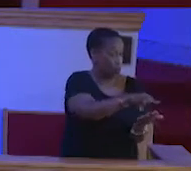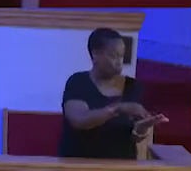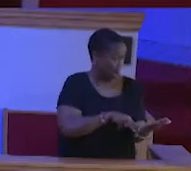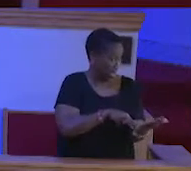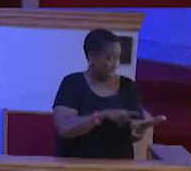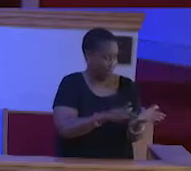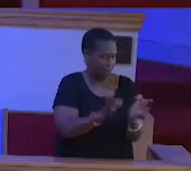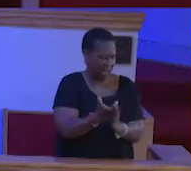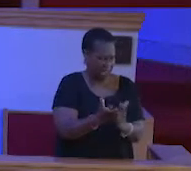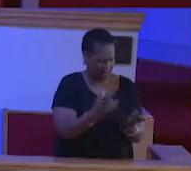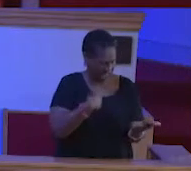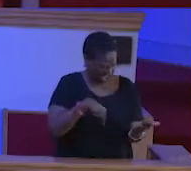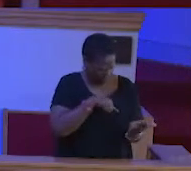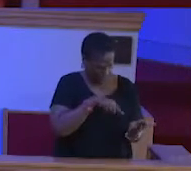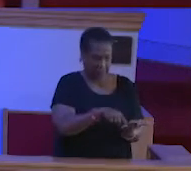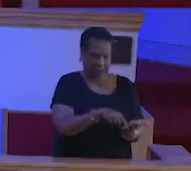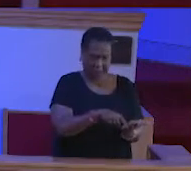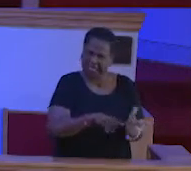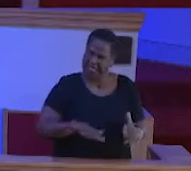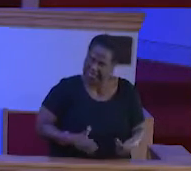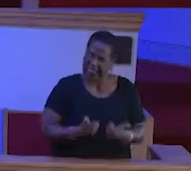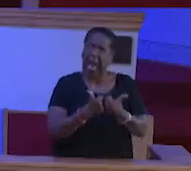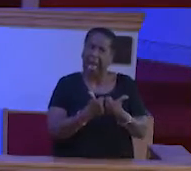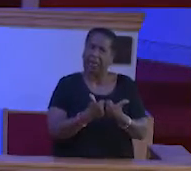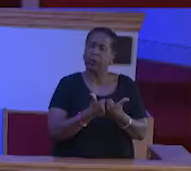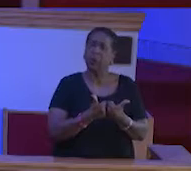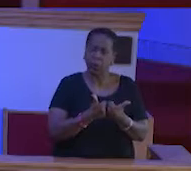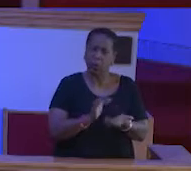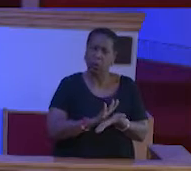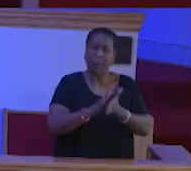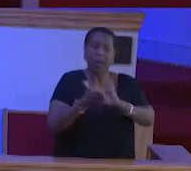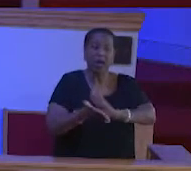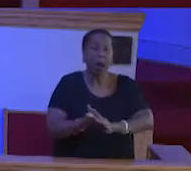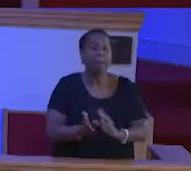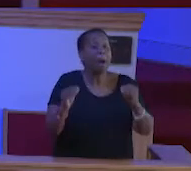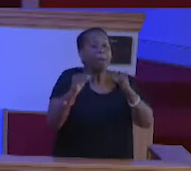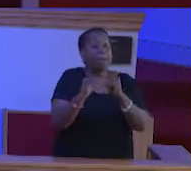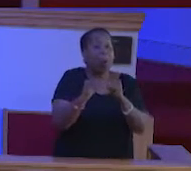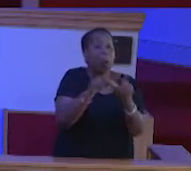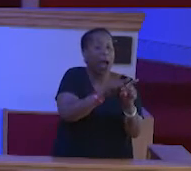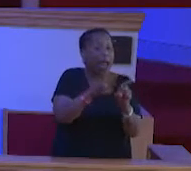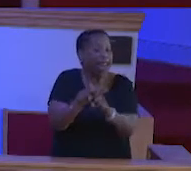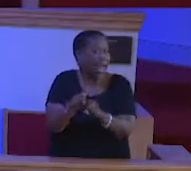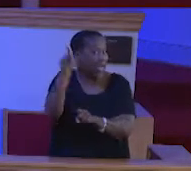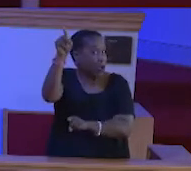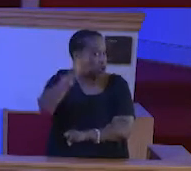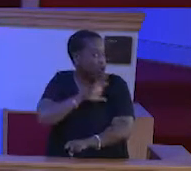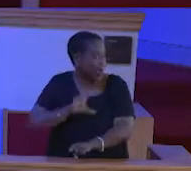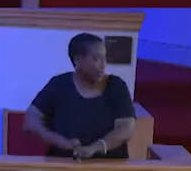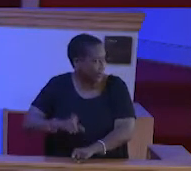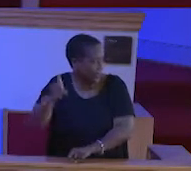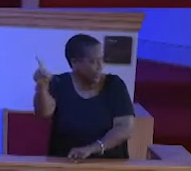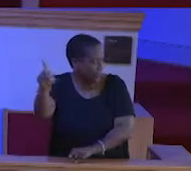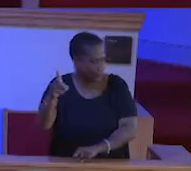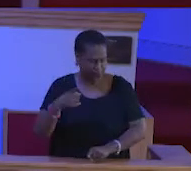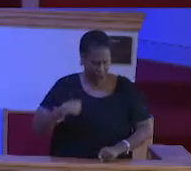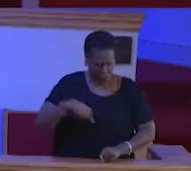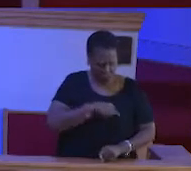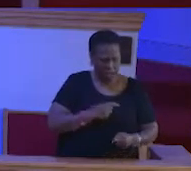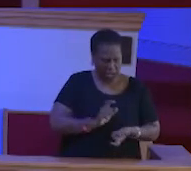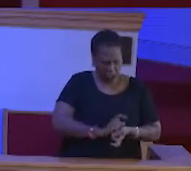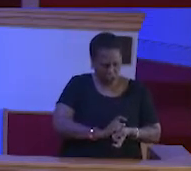and we are challenged to become more like the Christ and to transform